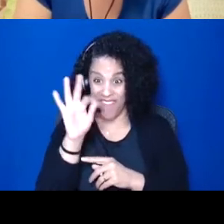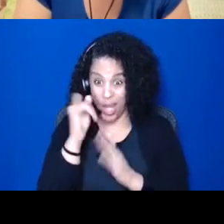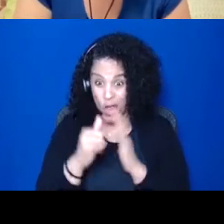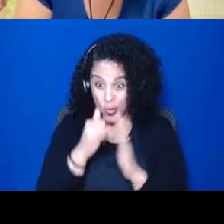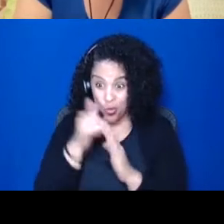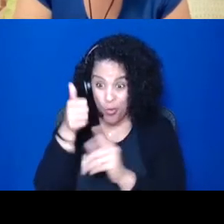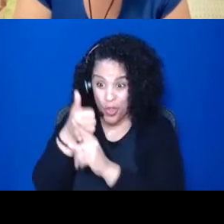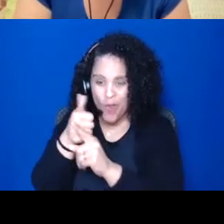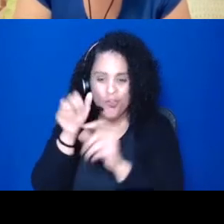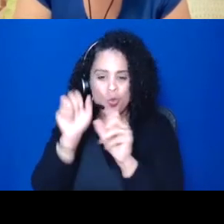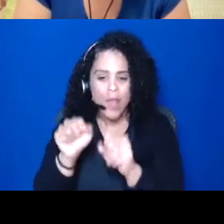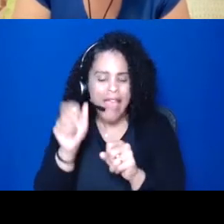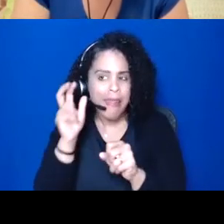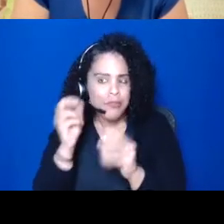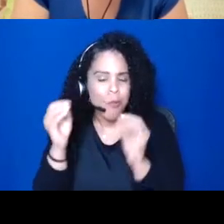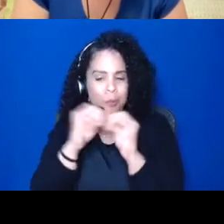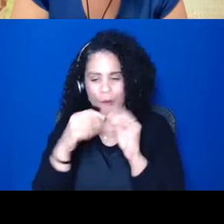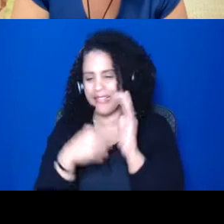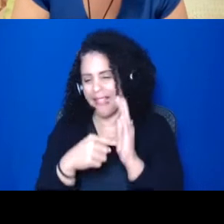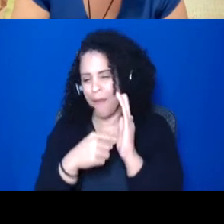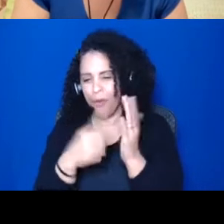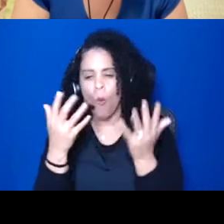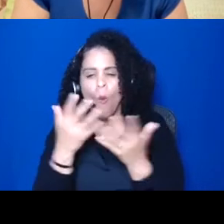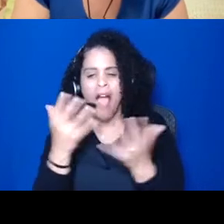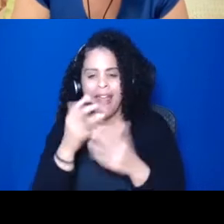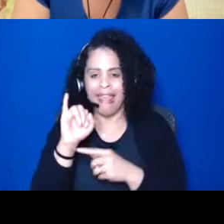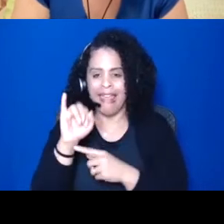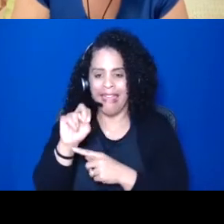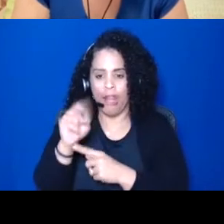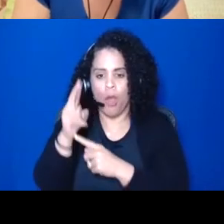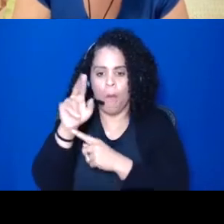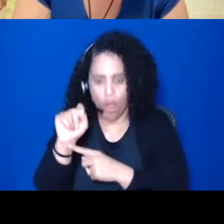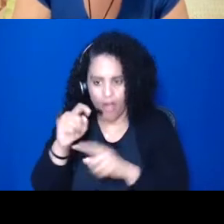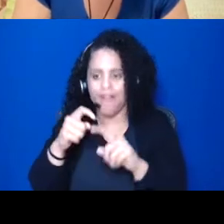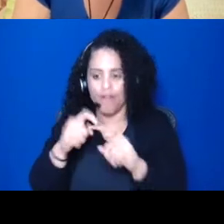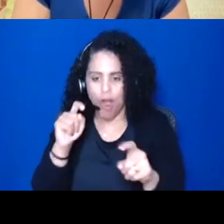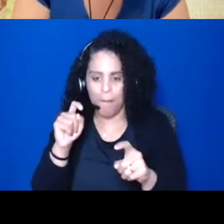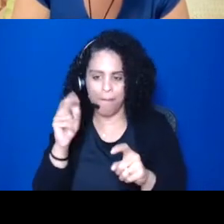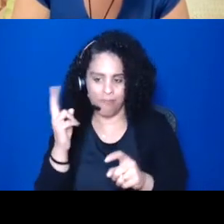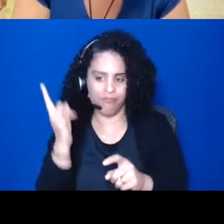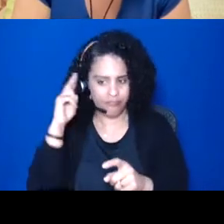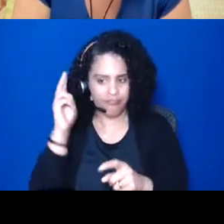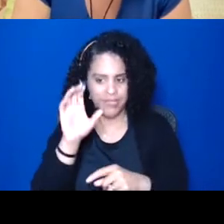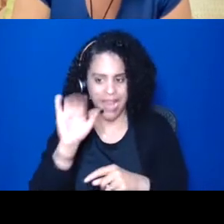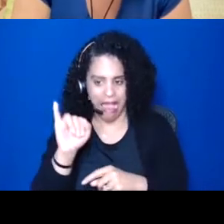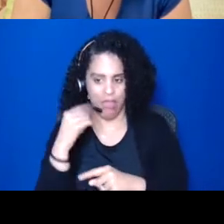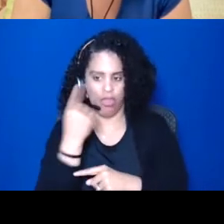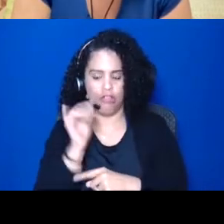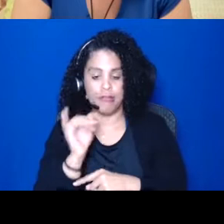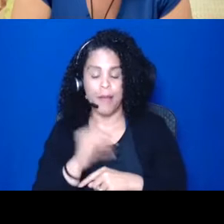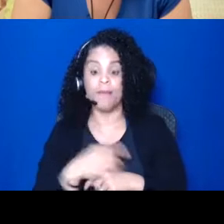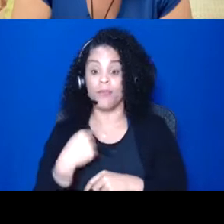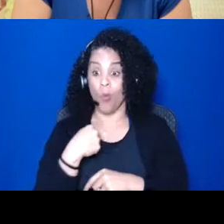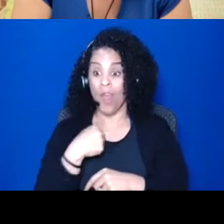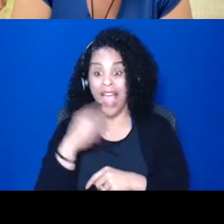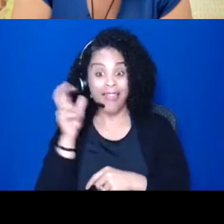listen to more examples of what the input from a cochlear implant sounds like. When I listen to